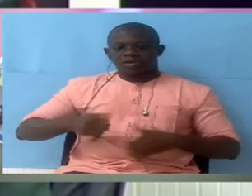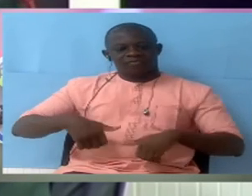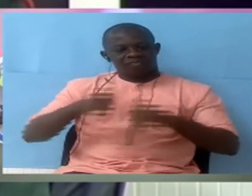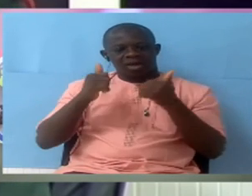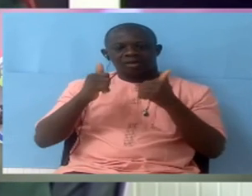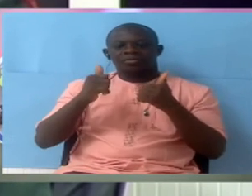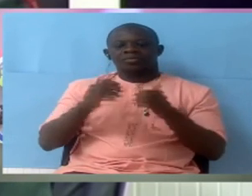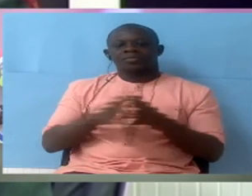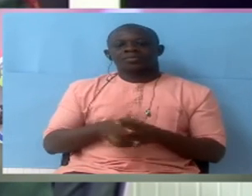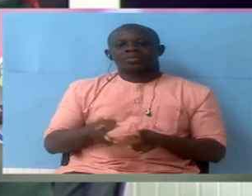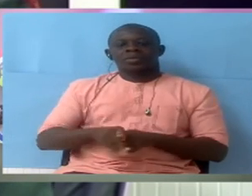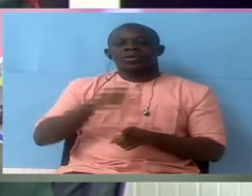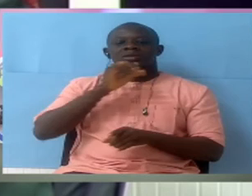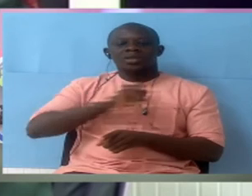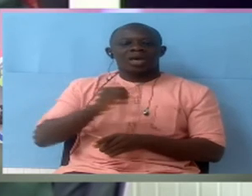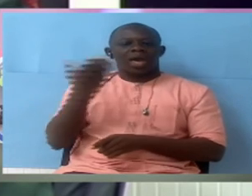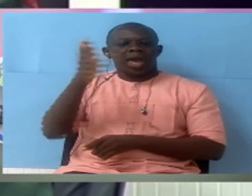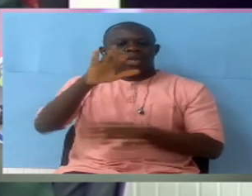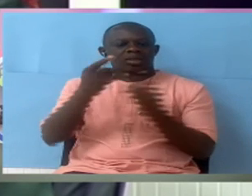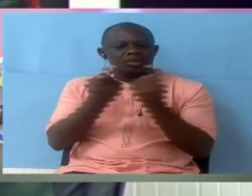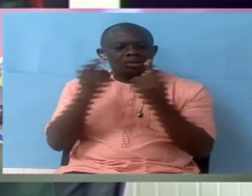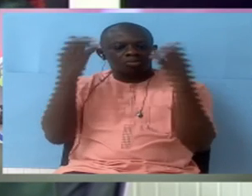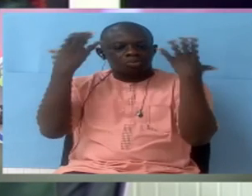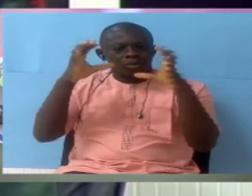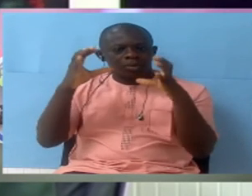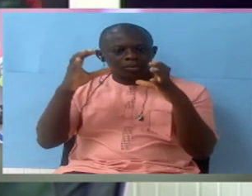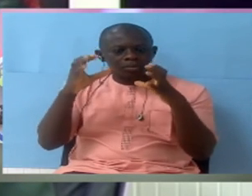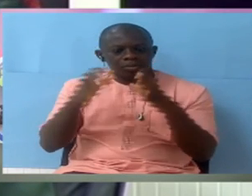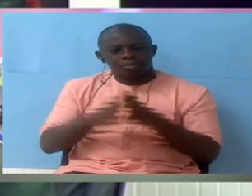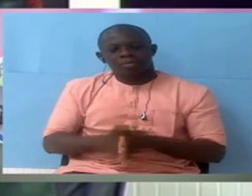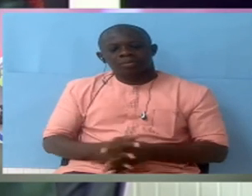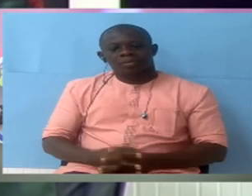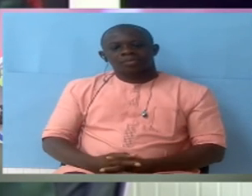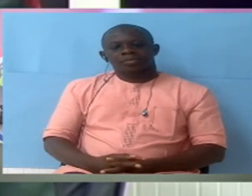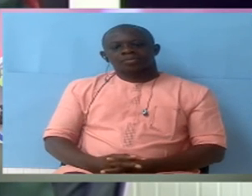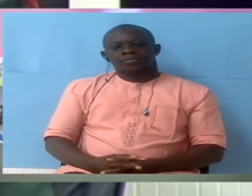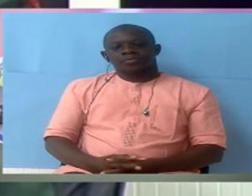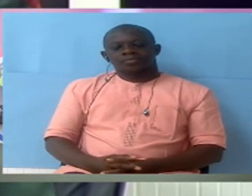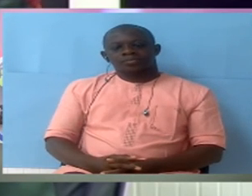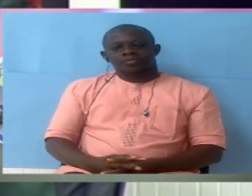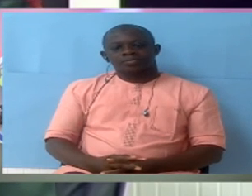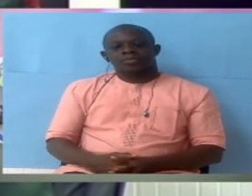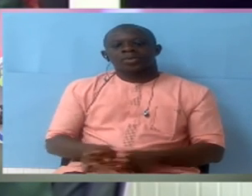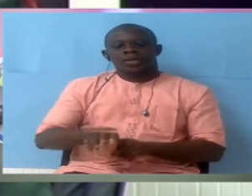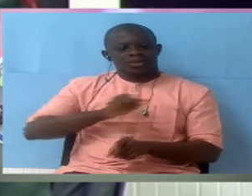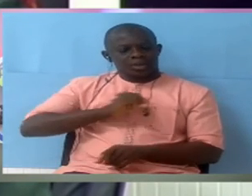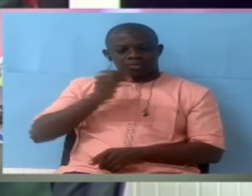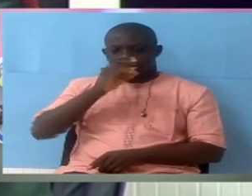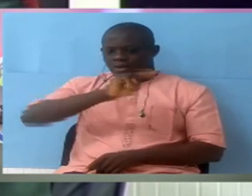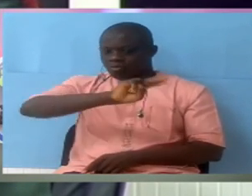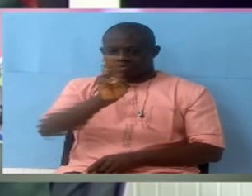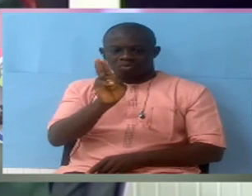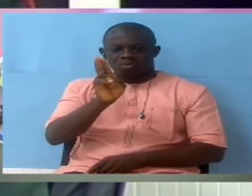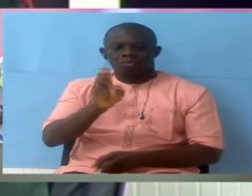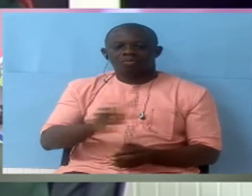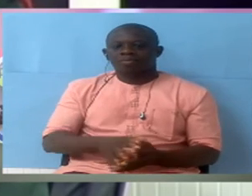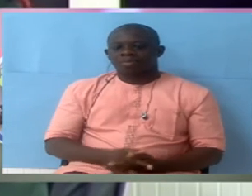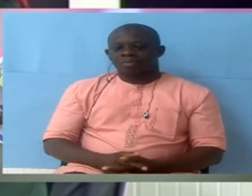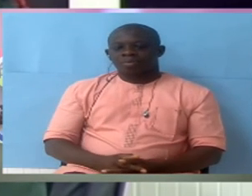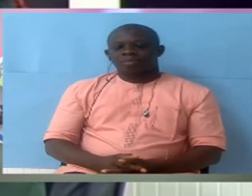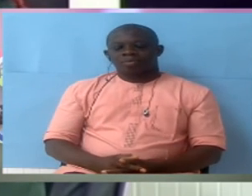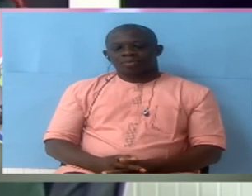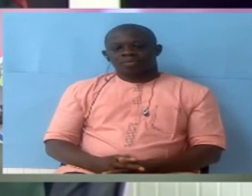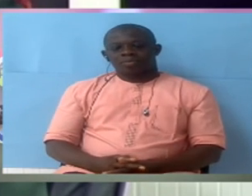ngi ci jamm. Sir, is anything the matter? Mane ko hana dafa am lu xew. He said no. Mune ma dedit.